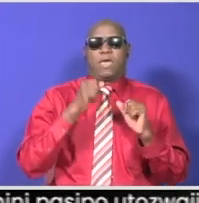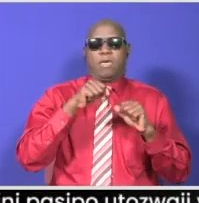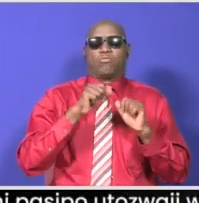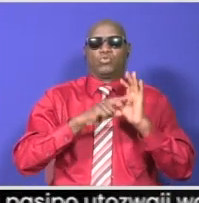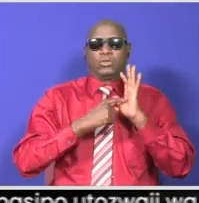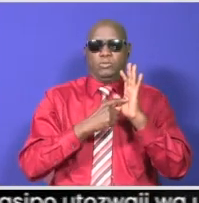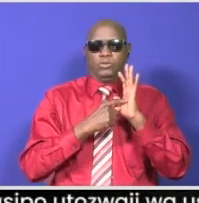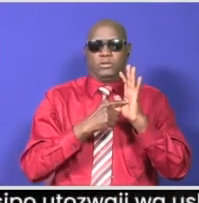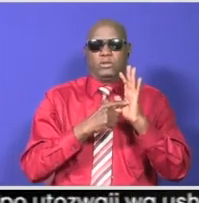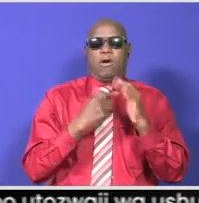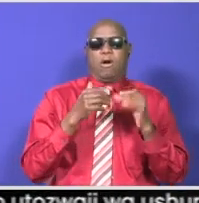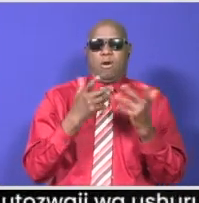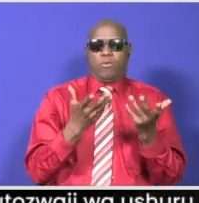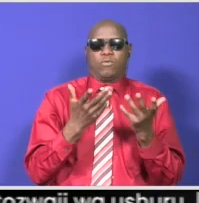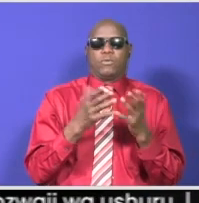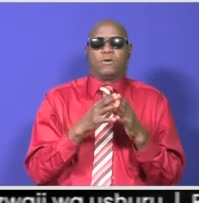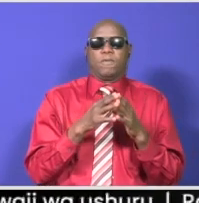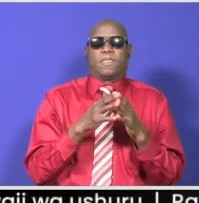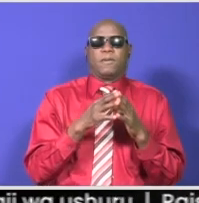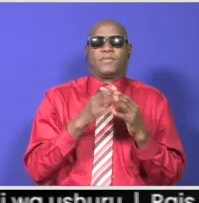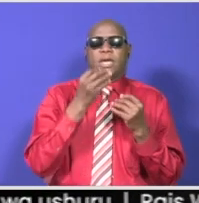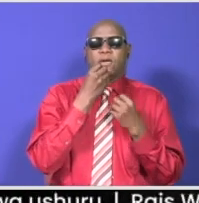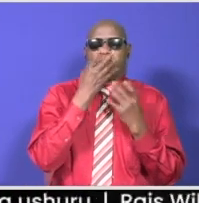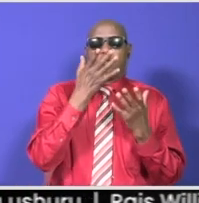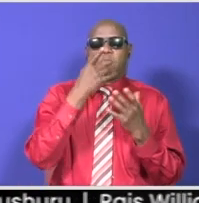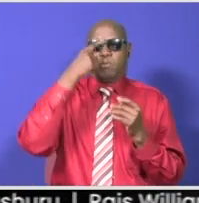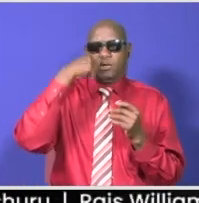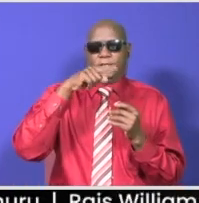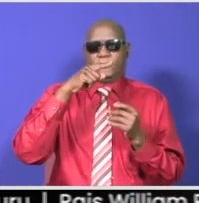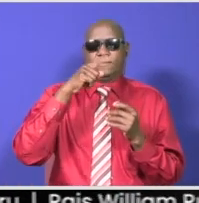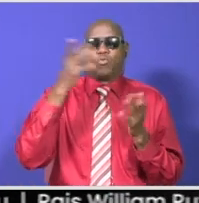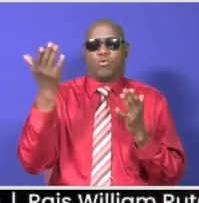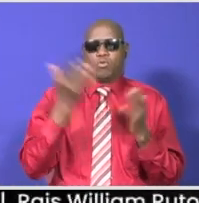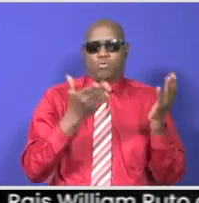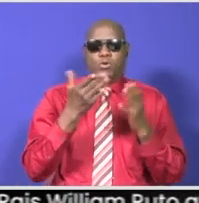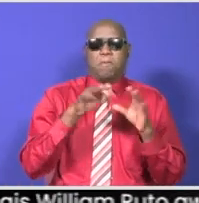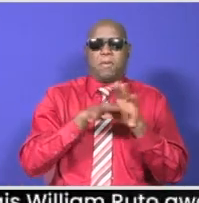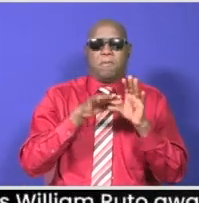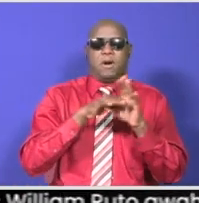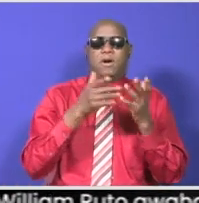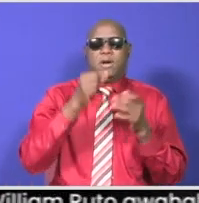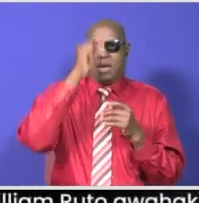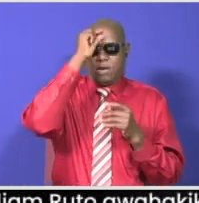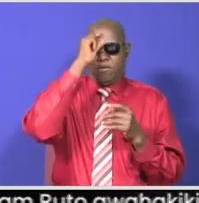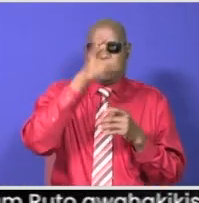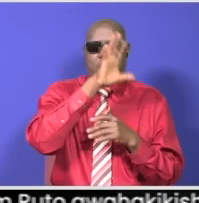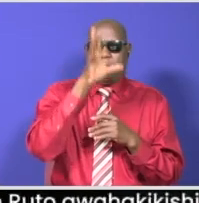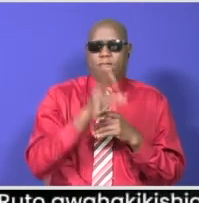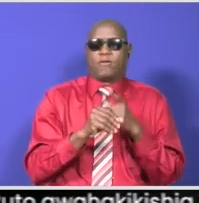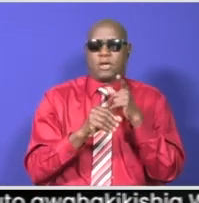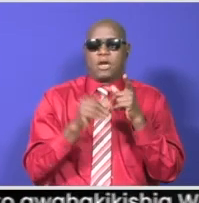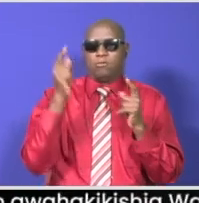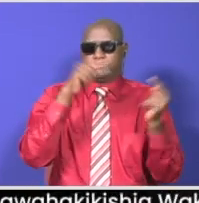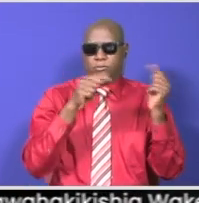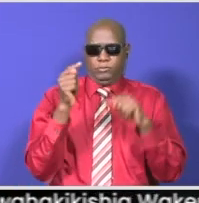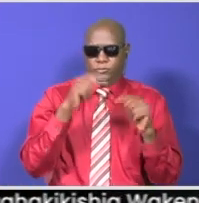earth observation can be able to inform policy. And we have brought in member states from all over Africa. We've brought in member